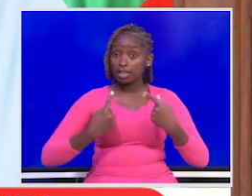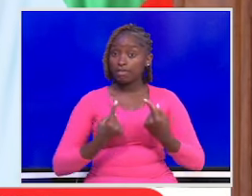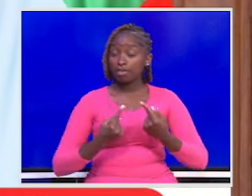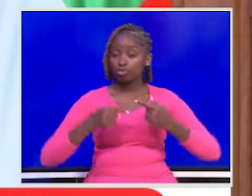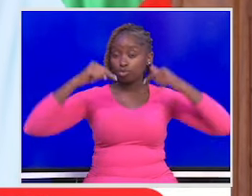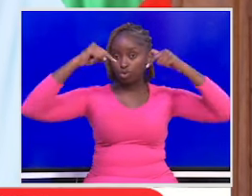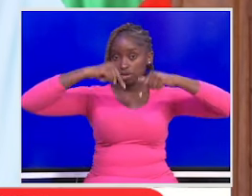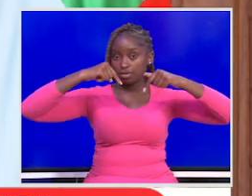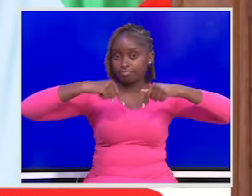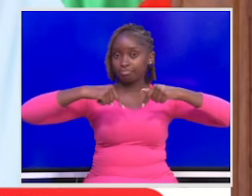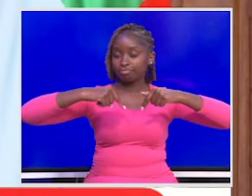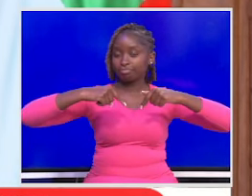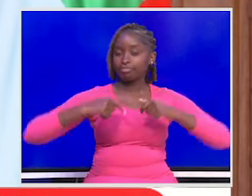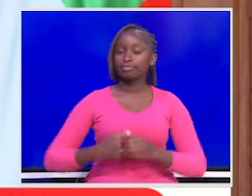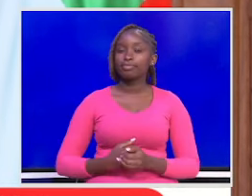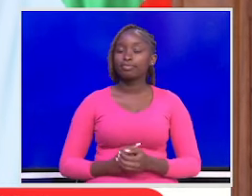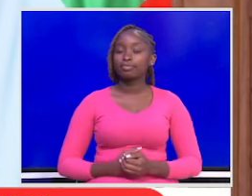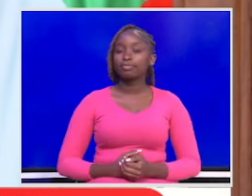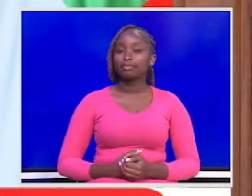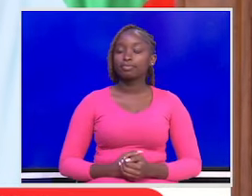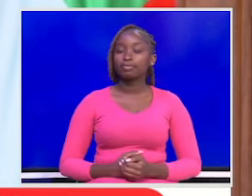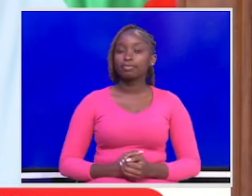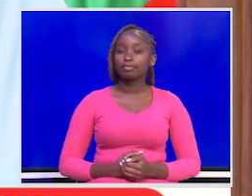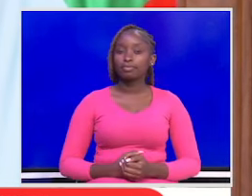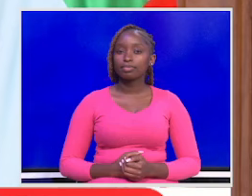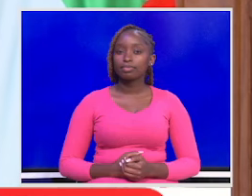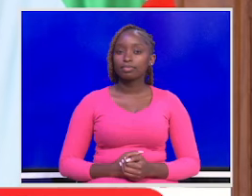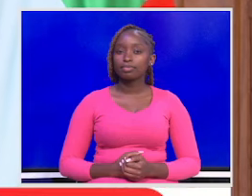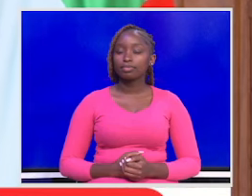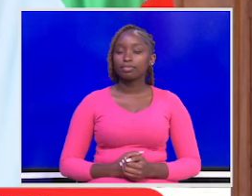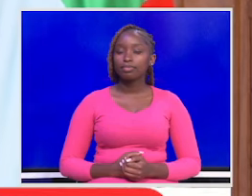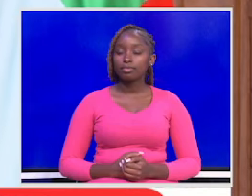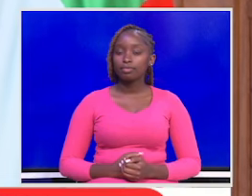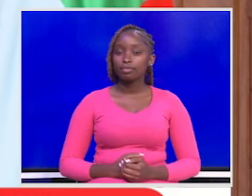today, in line with the powers